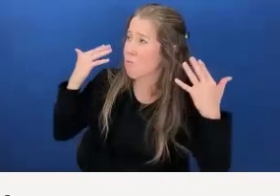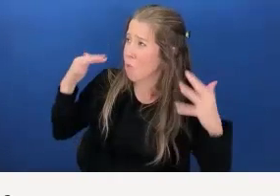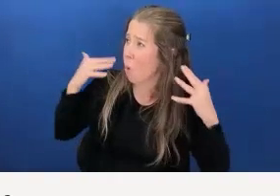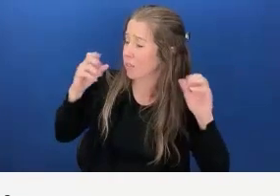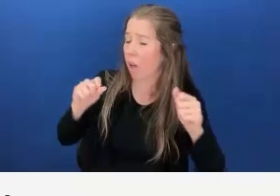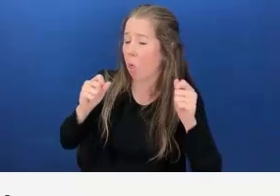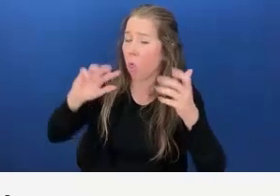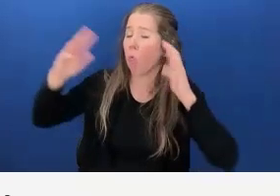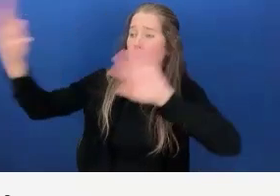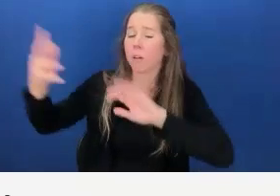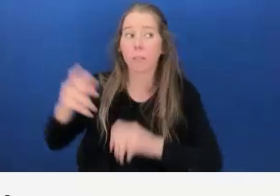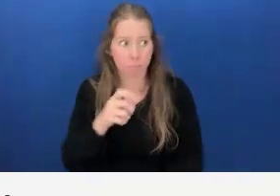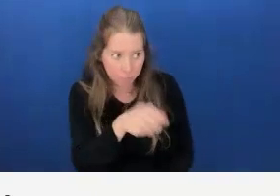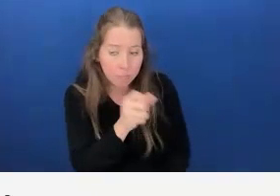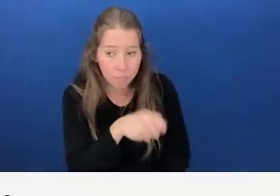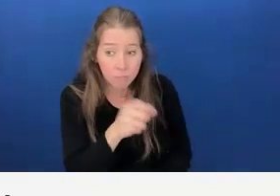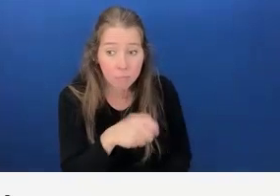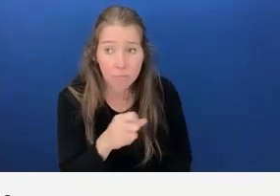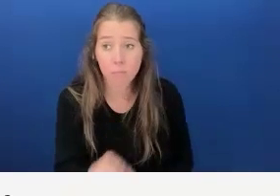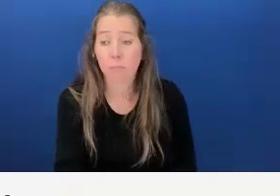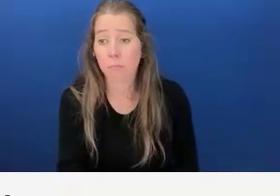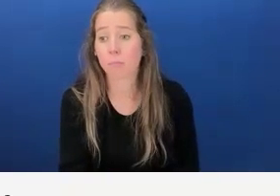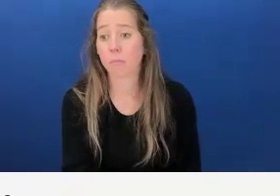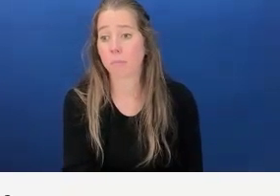Yes, definitely.